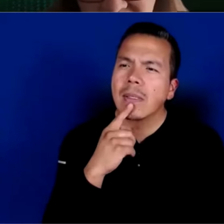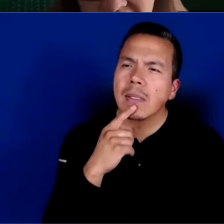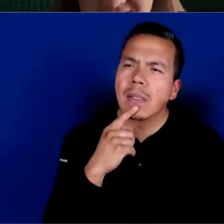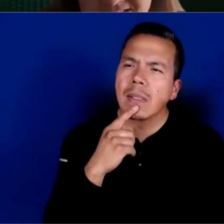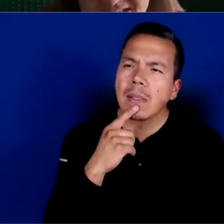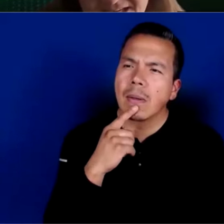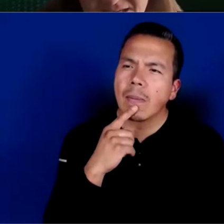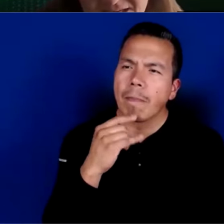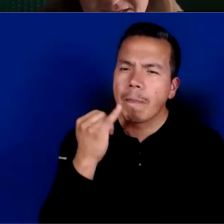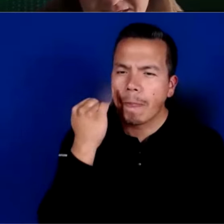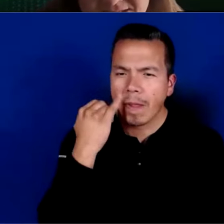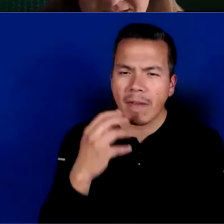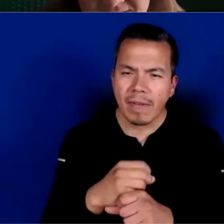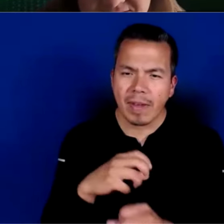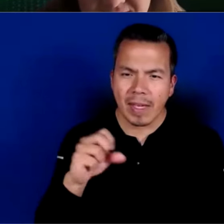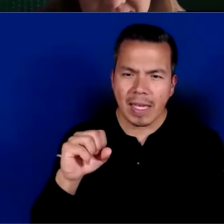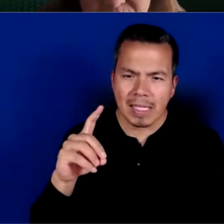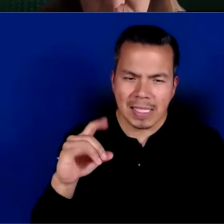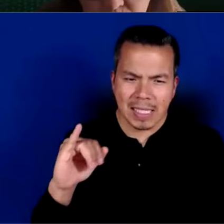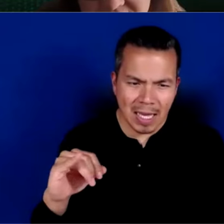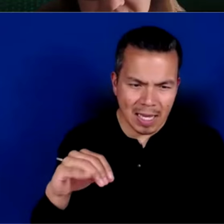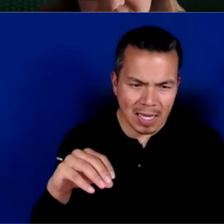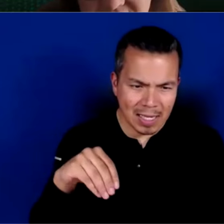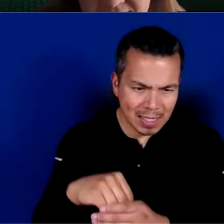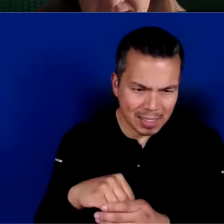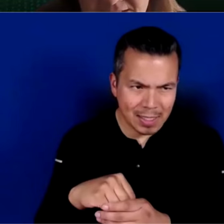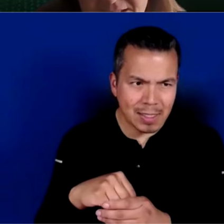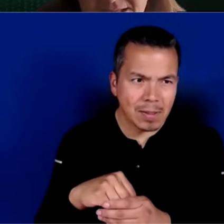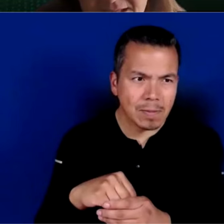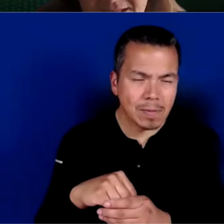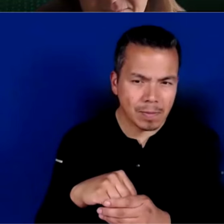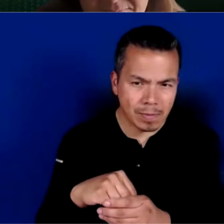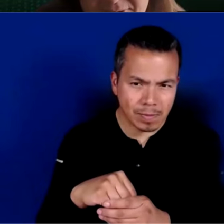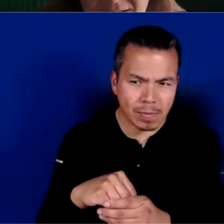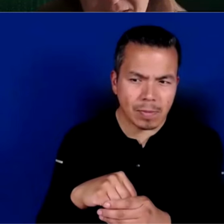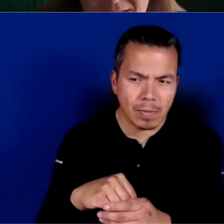If they get SSDI and HUD and they're self-employed,